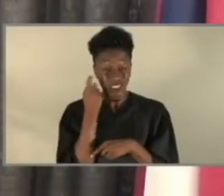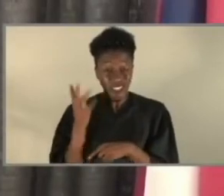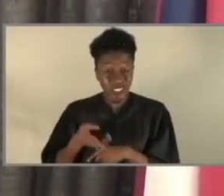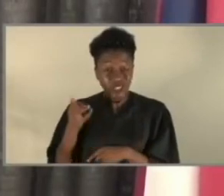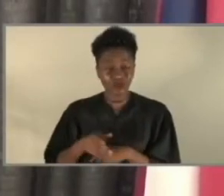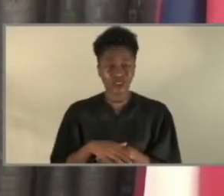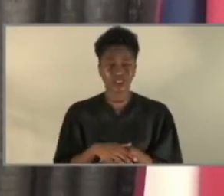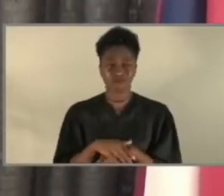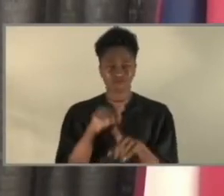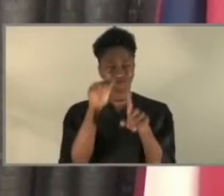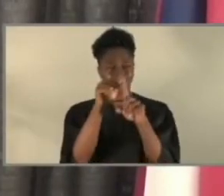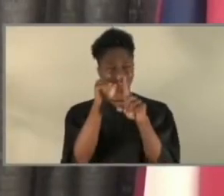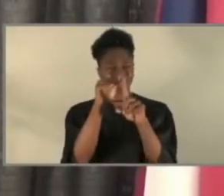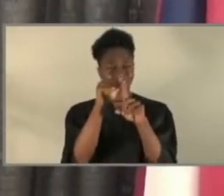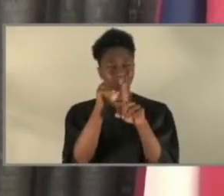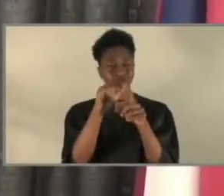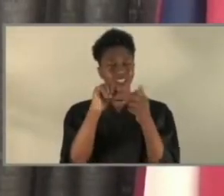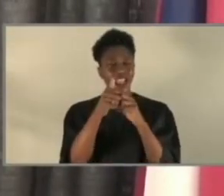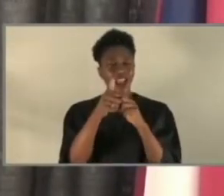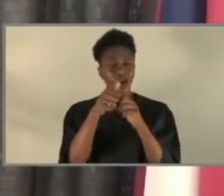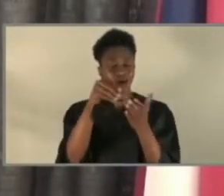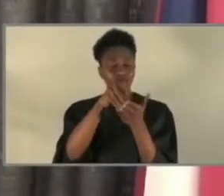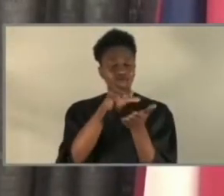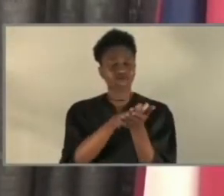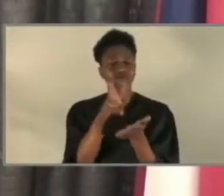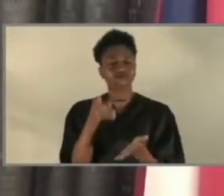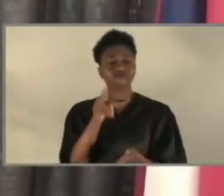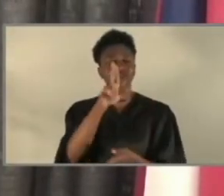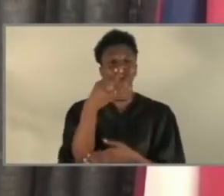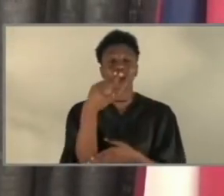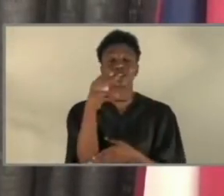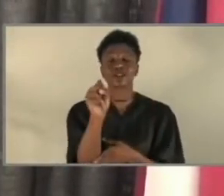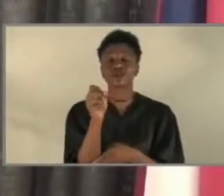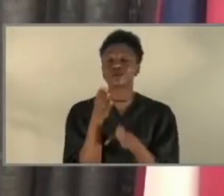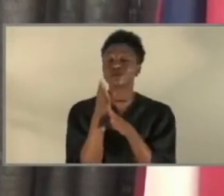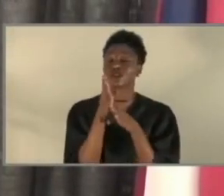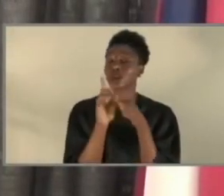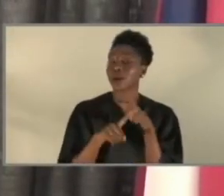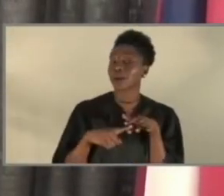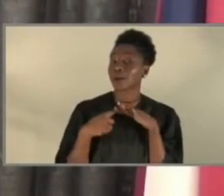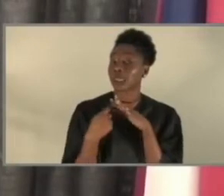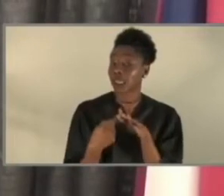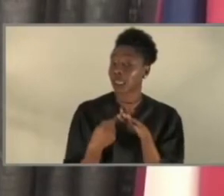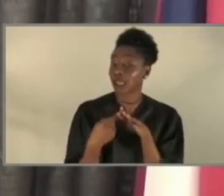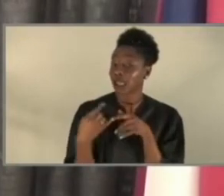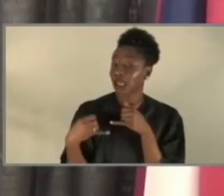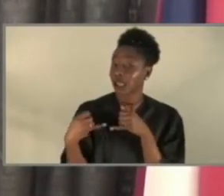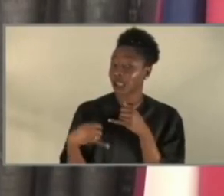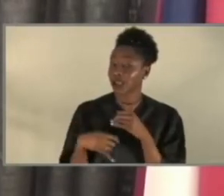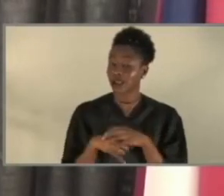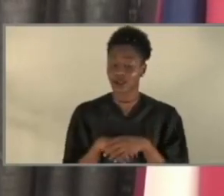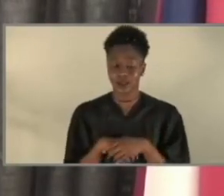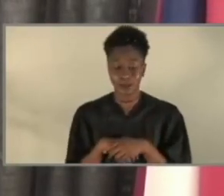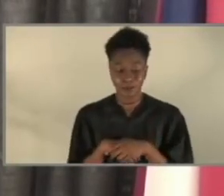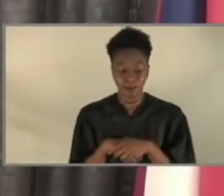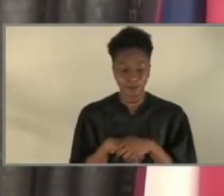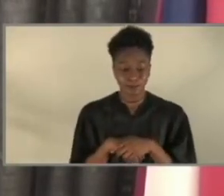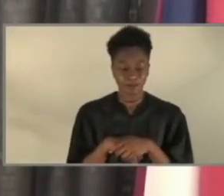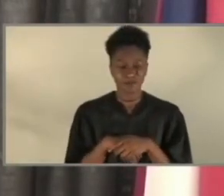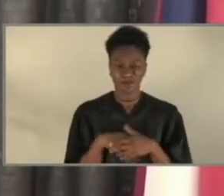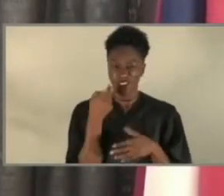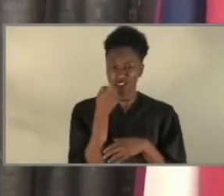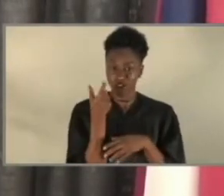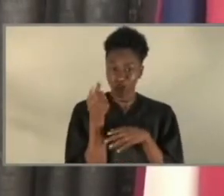remind you of how historical your high school career has been. Just a